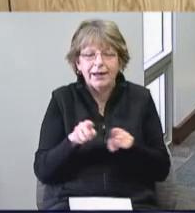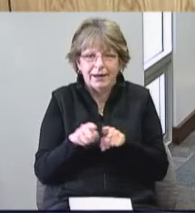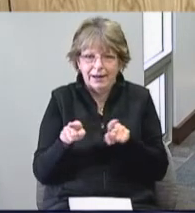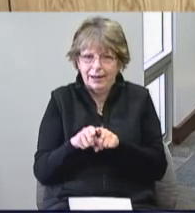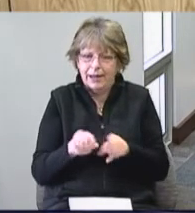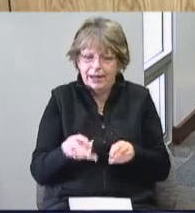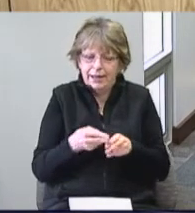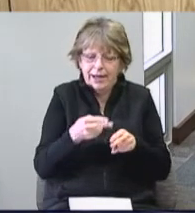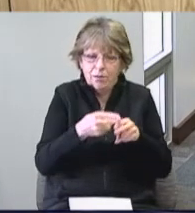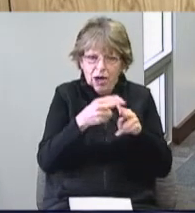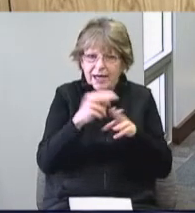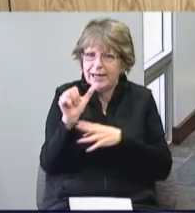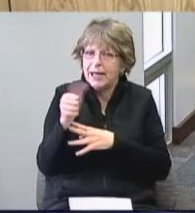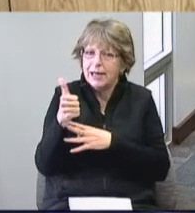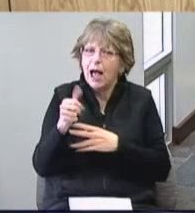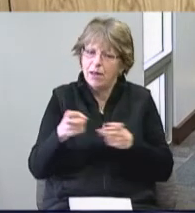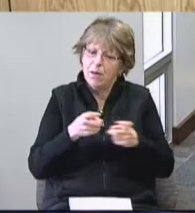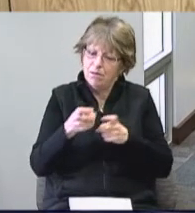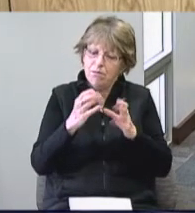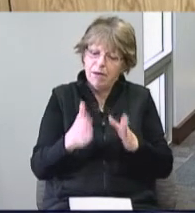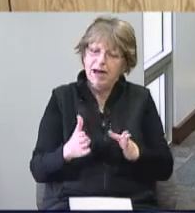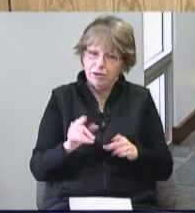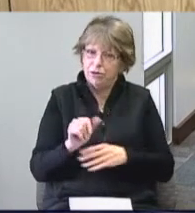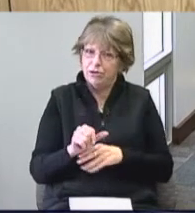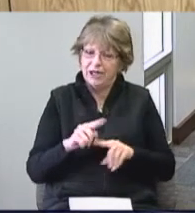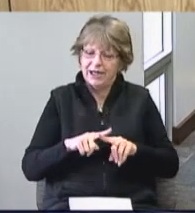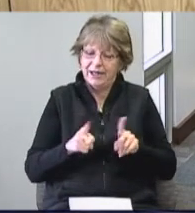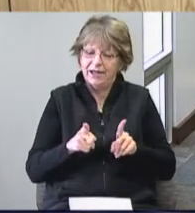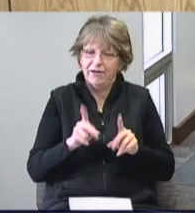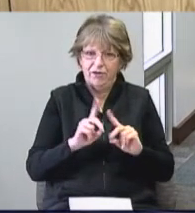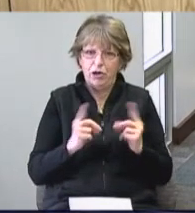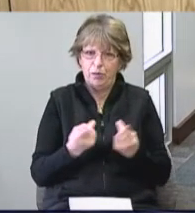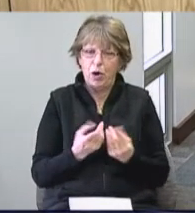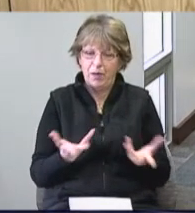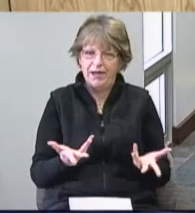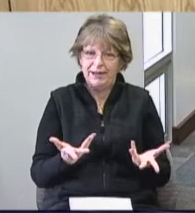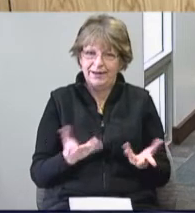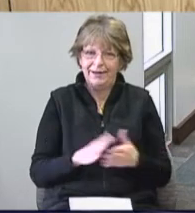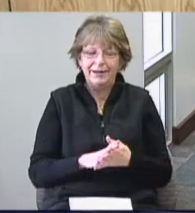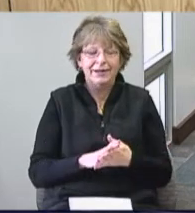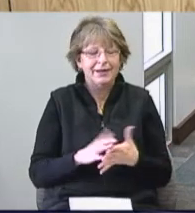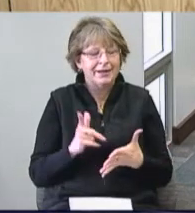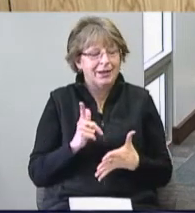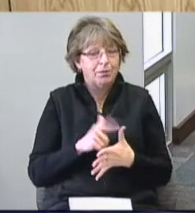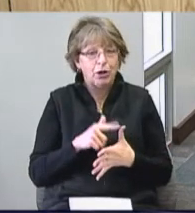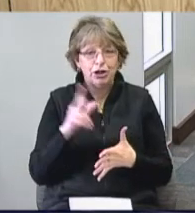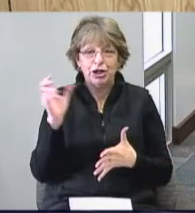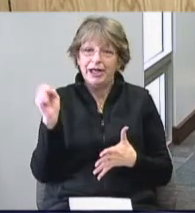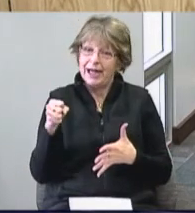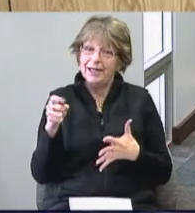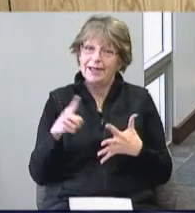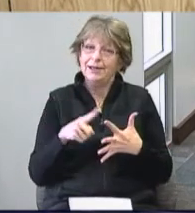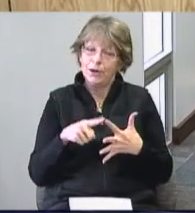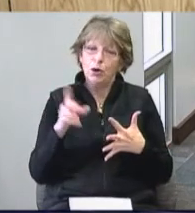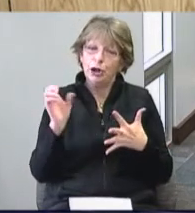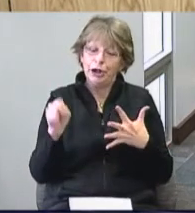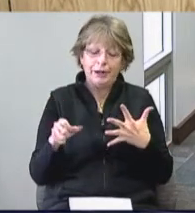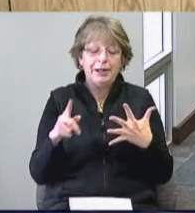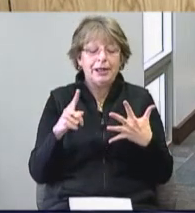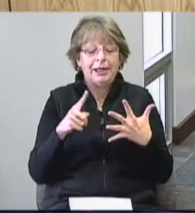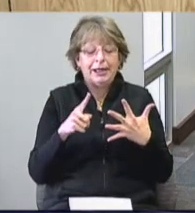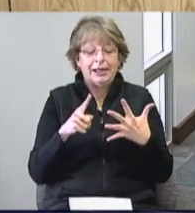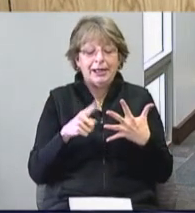So. Well said. What's that? Would the clerk please call the roll? Bush, Yes. Soldner,